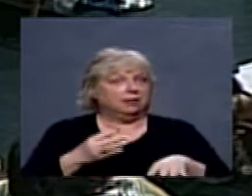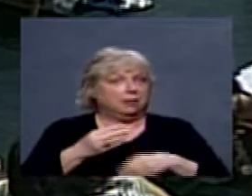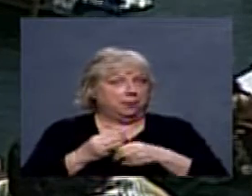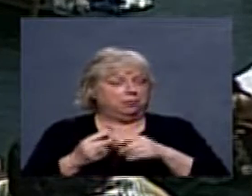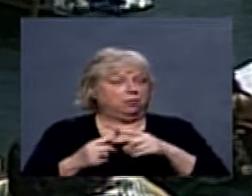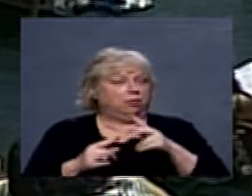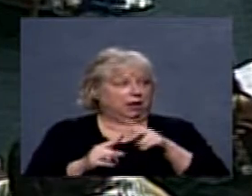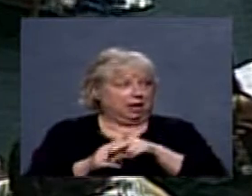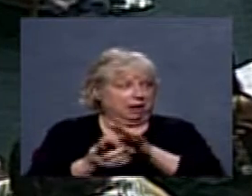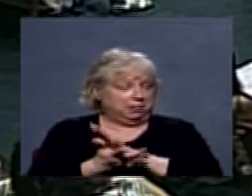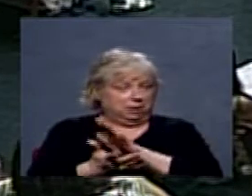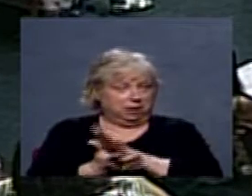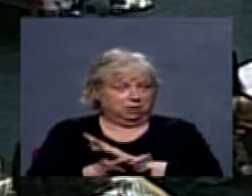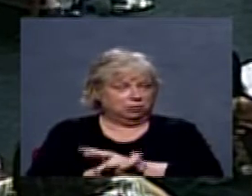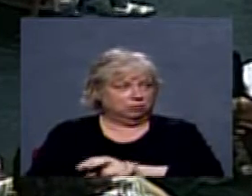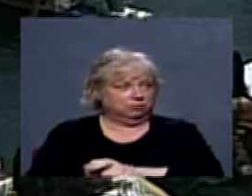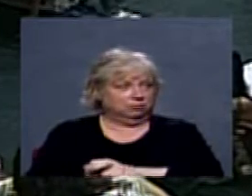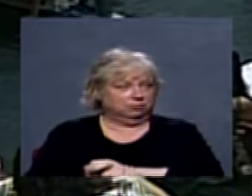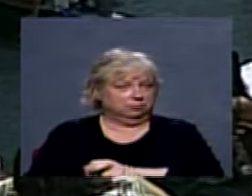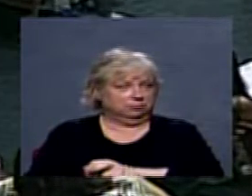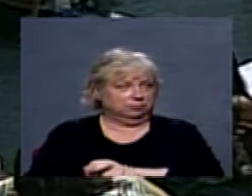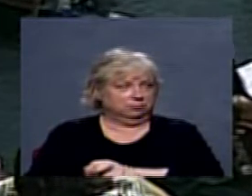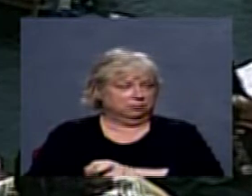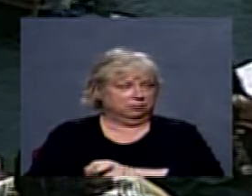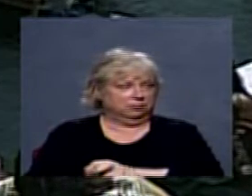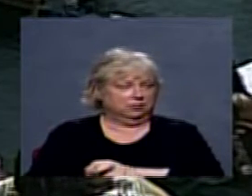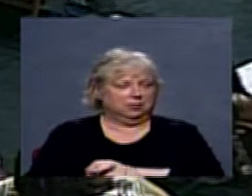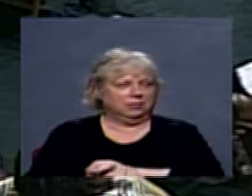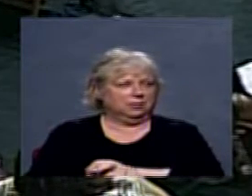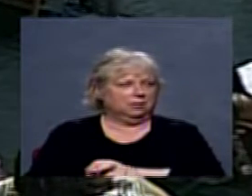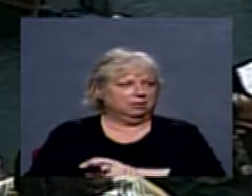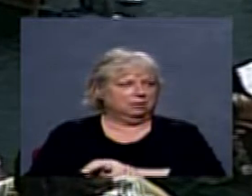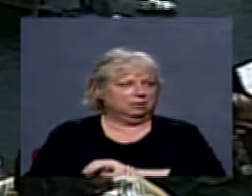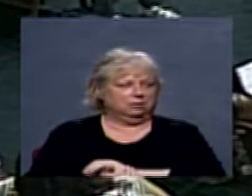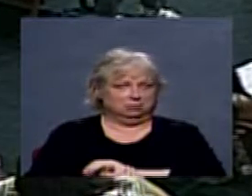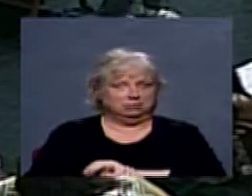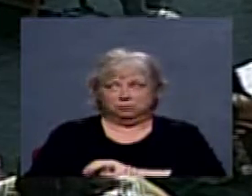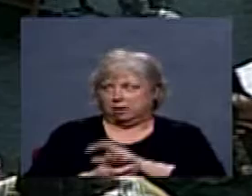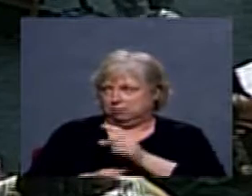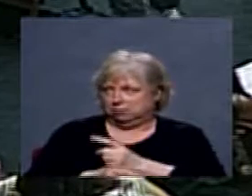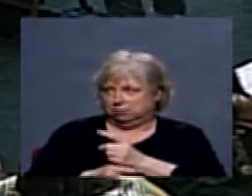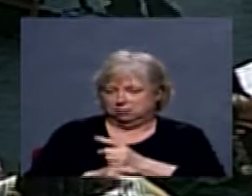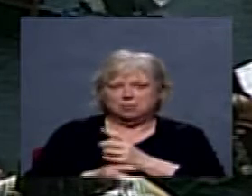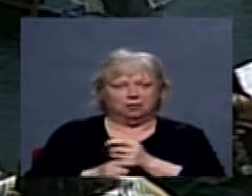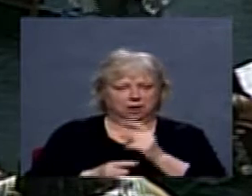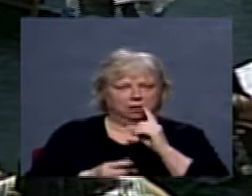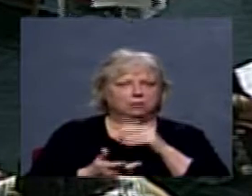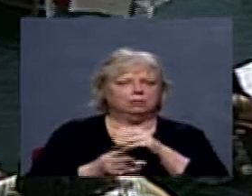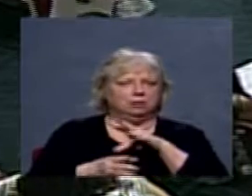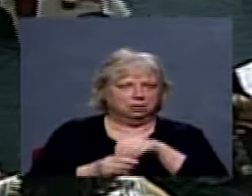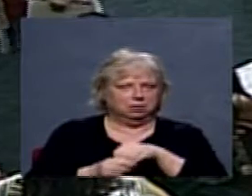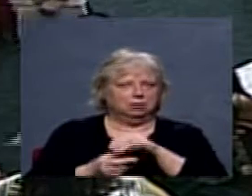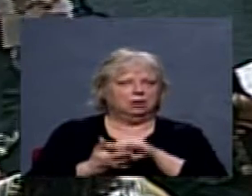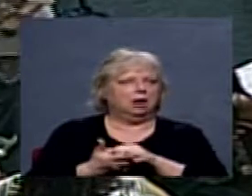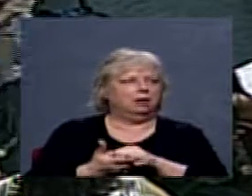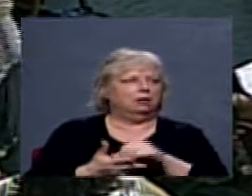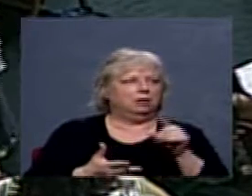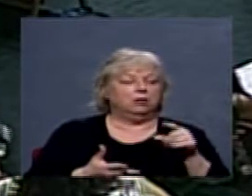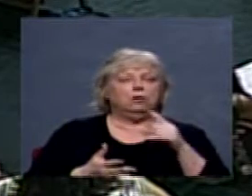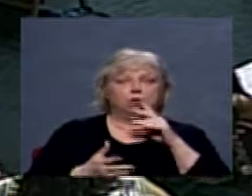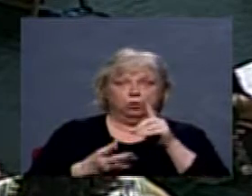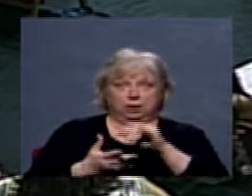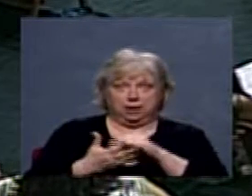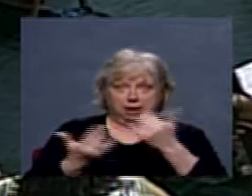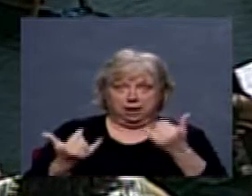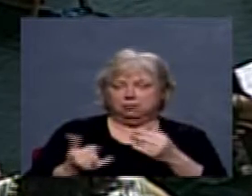the application, so, we'll need to make sure. Okay, we will reflect that. So you are Yes, ma'am. doing